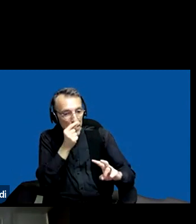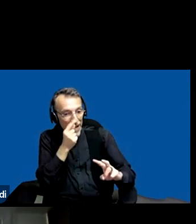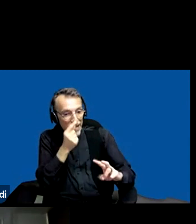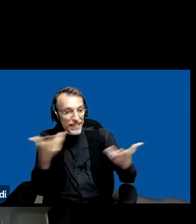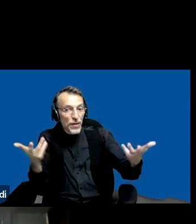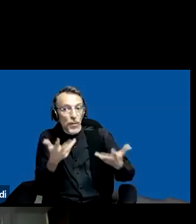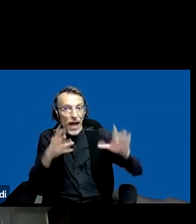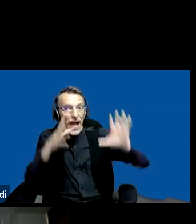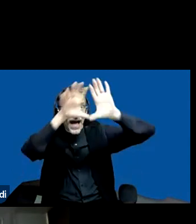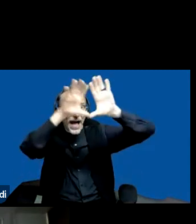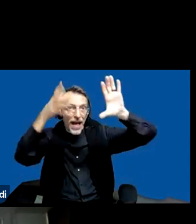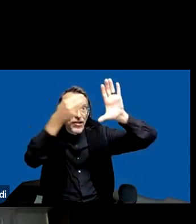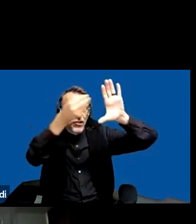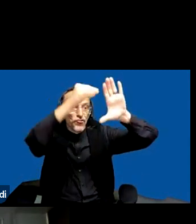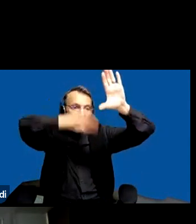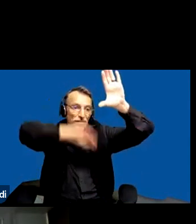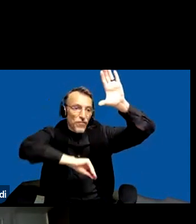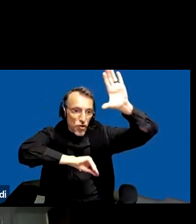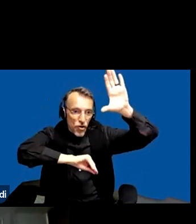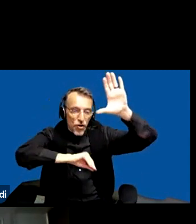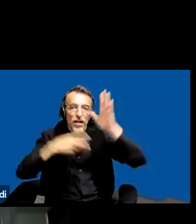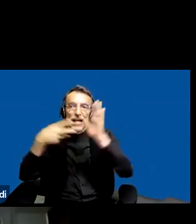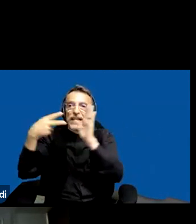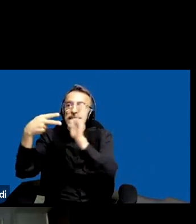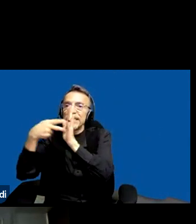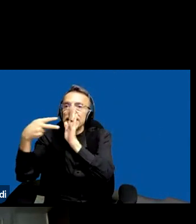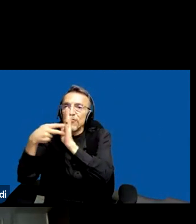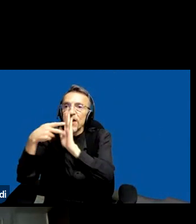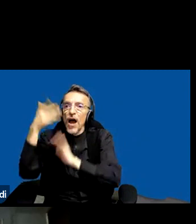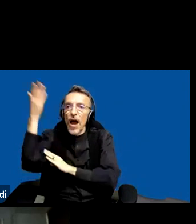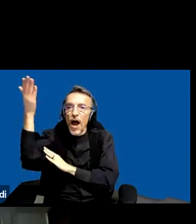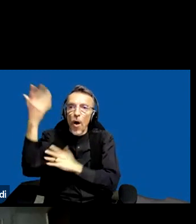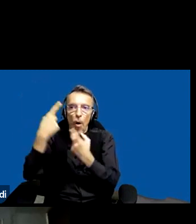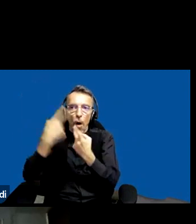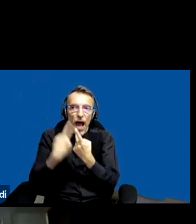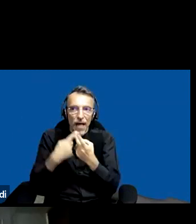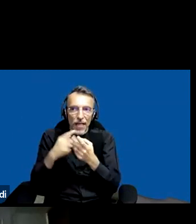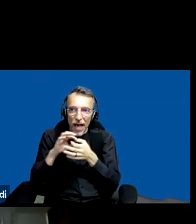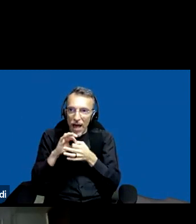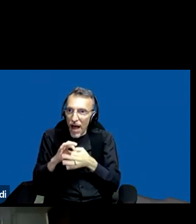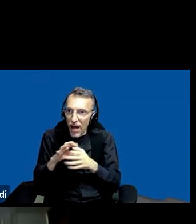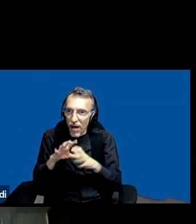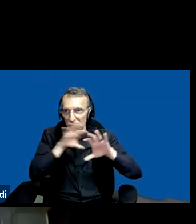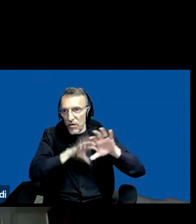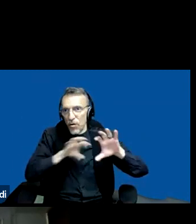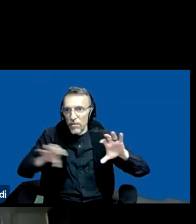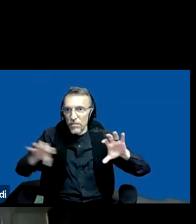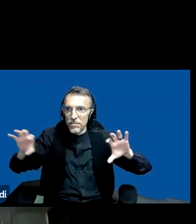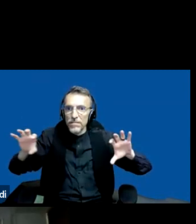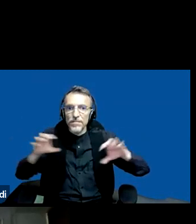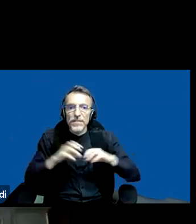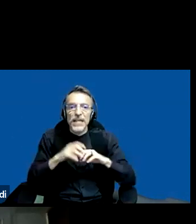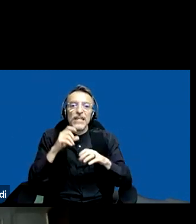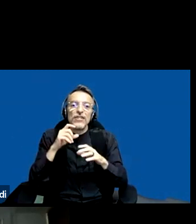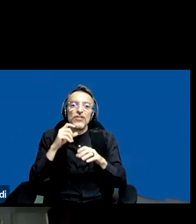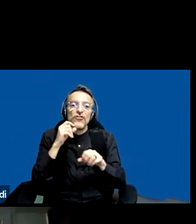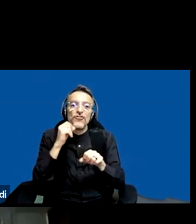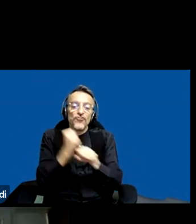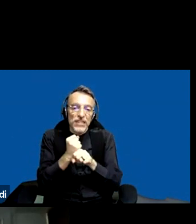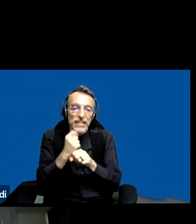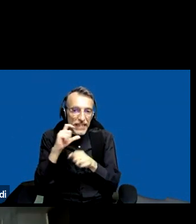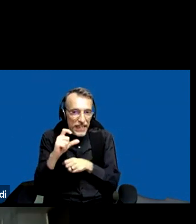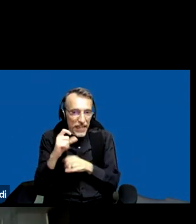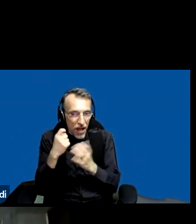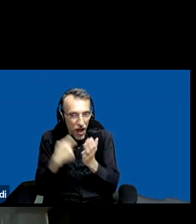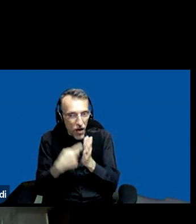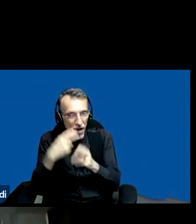with partners in serious relationships. And I've just started a GCRF peer